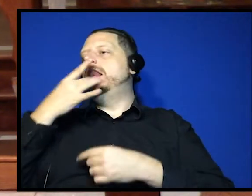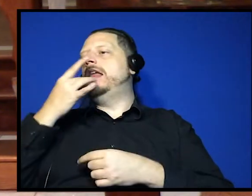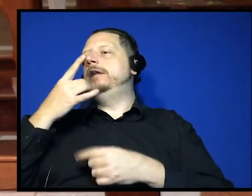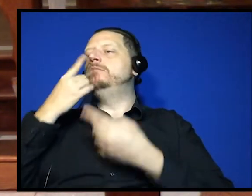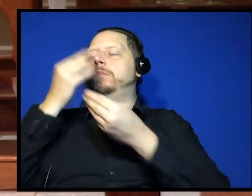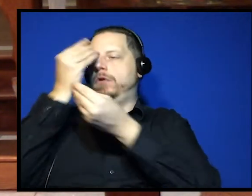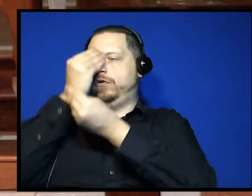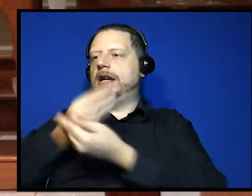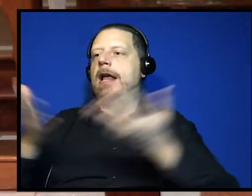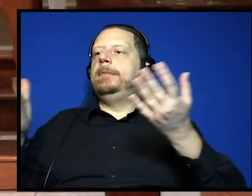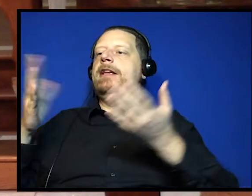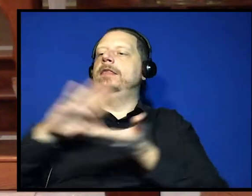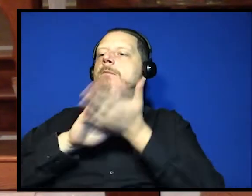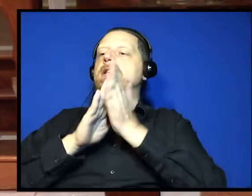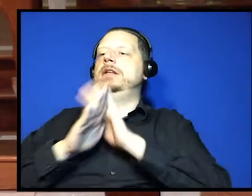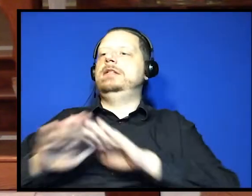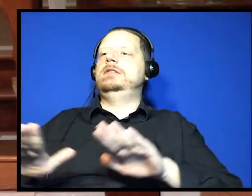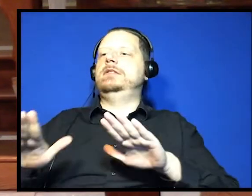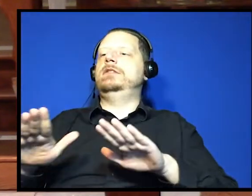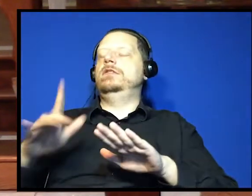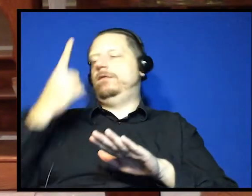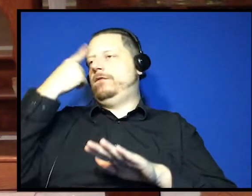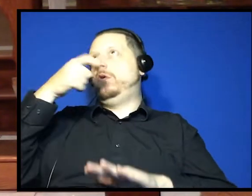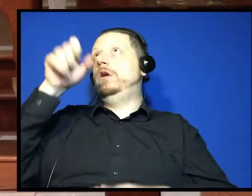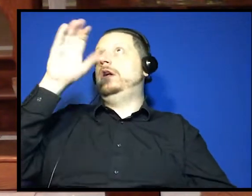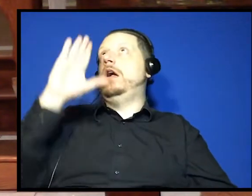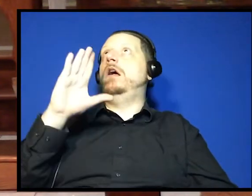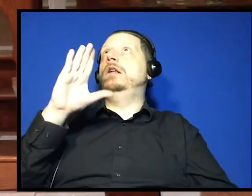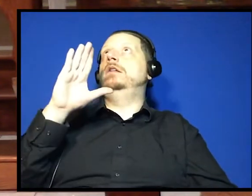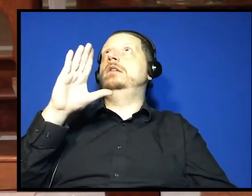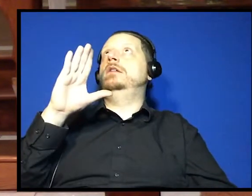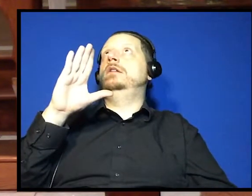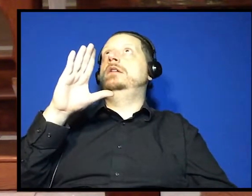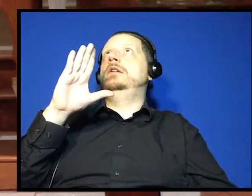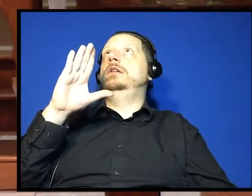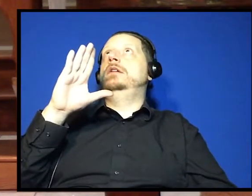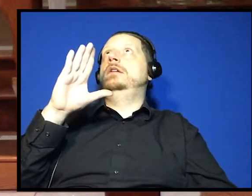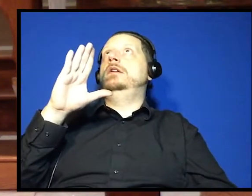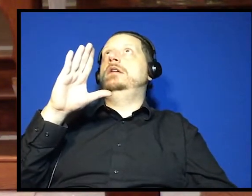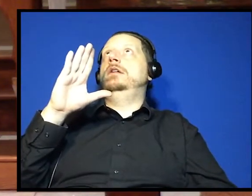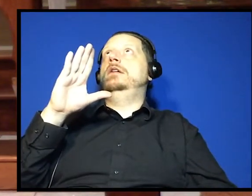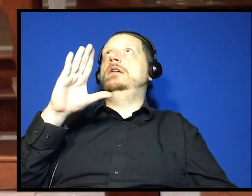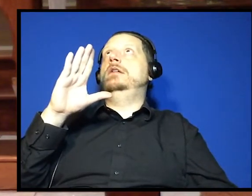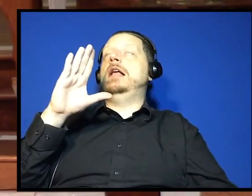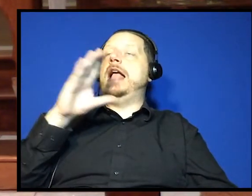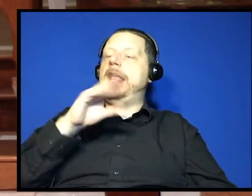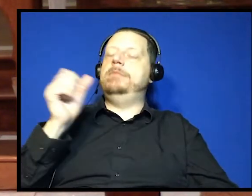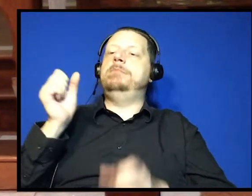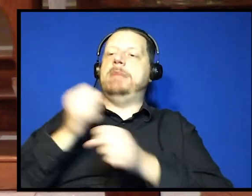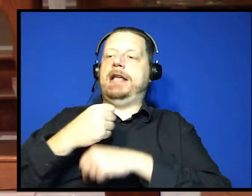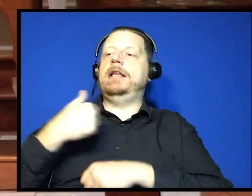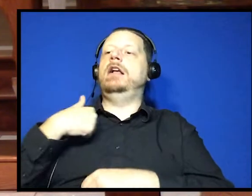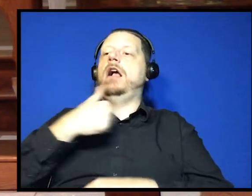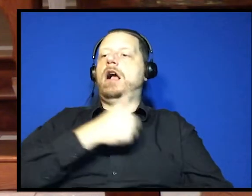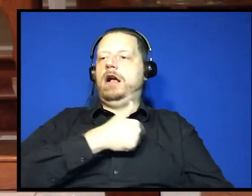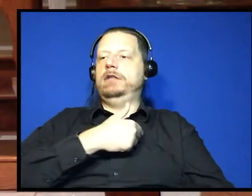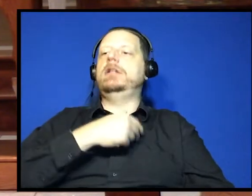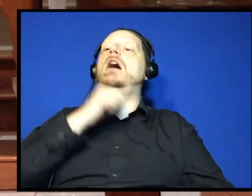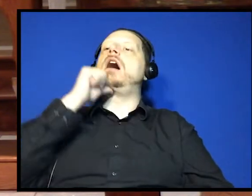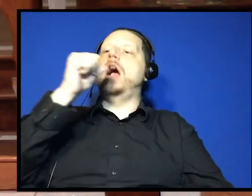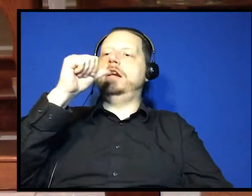proclaiming the peace of God, and by damn, making us